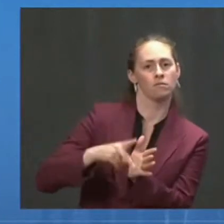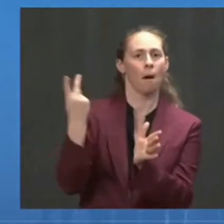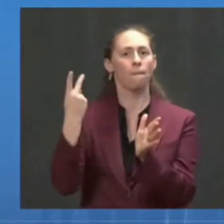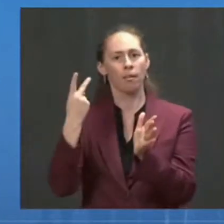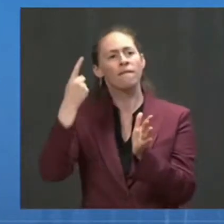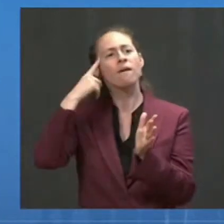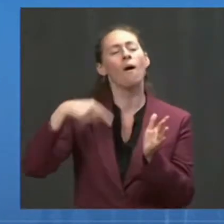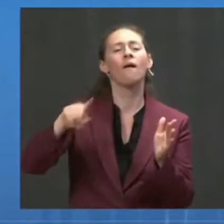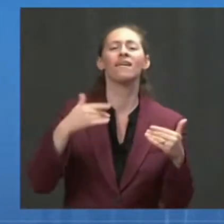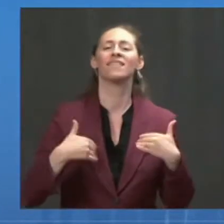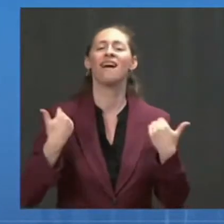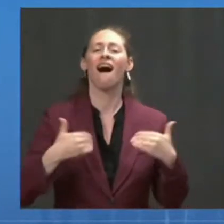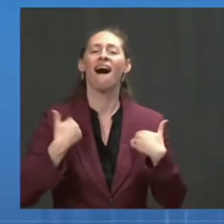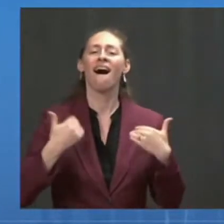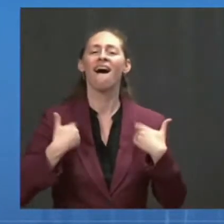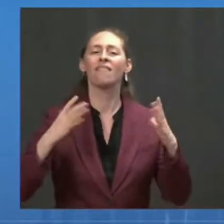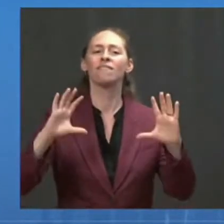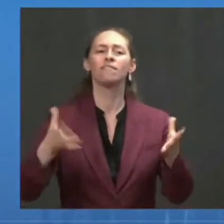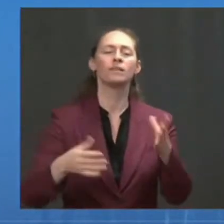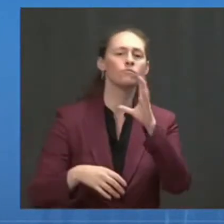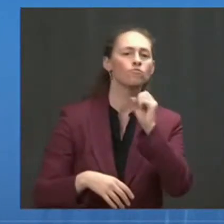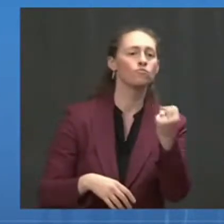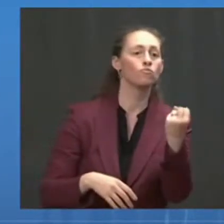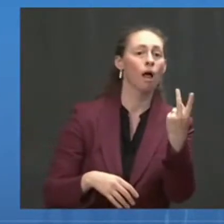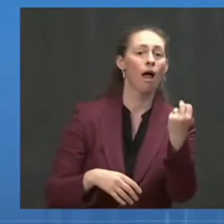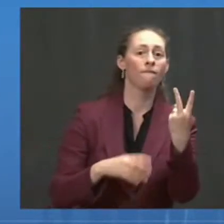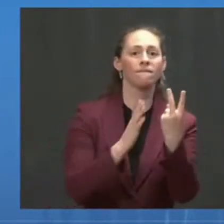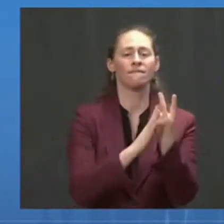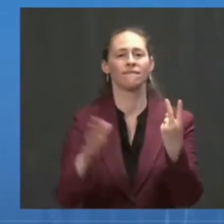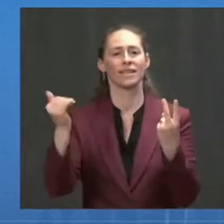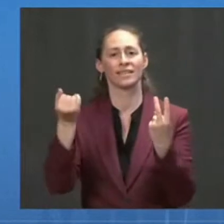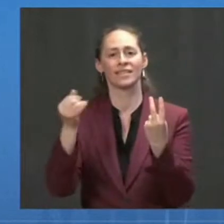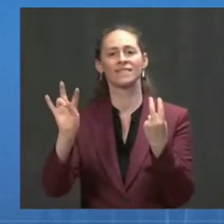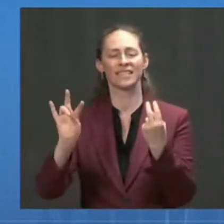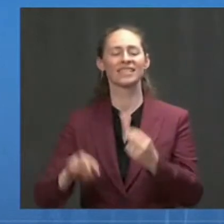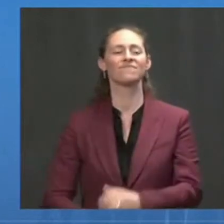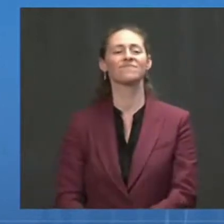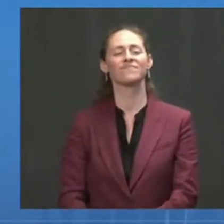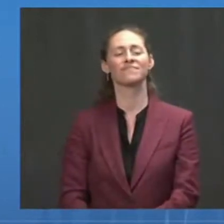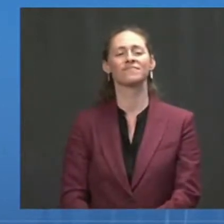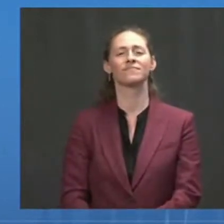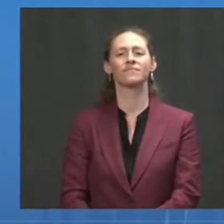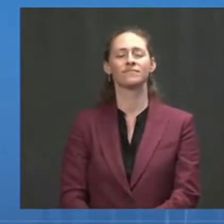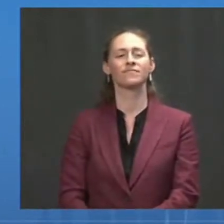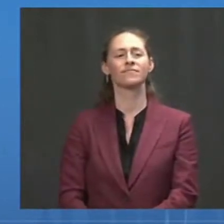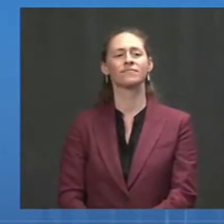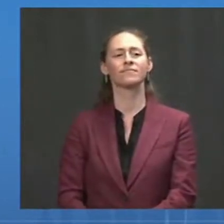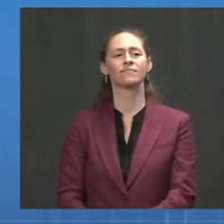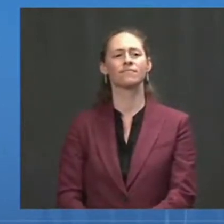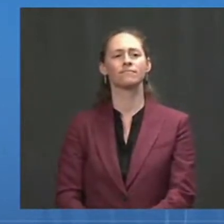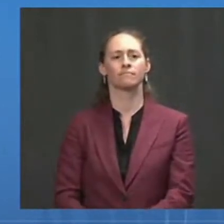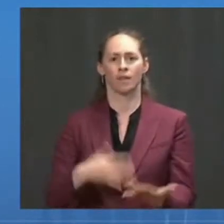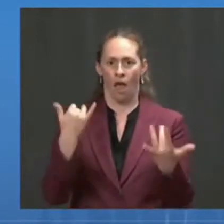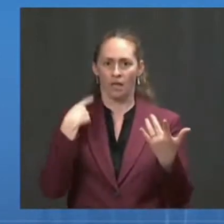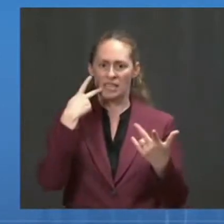vaccinated each day. Critical progress as millions of adolescents start heading back to school.